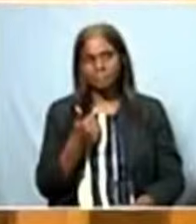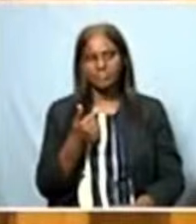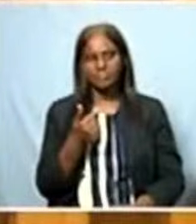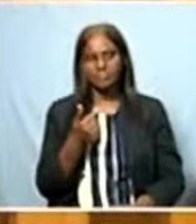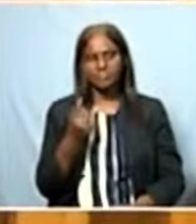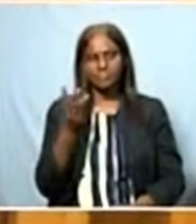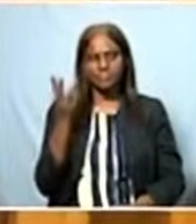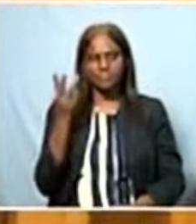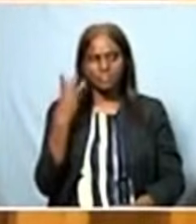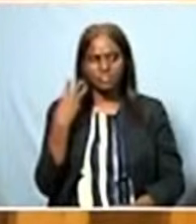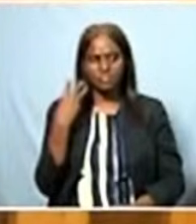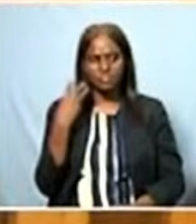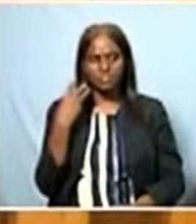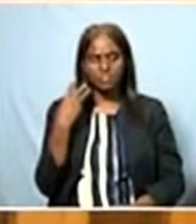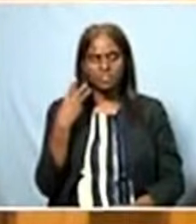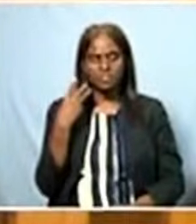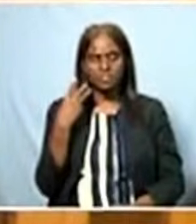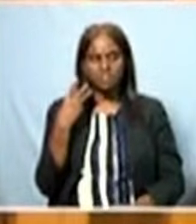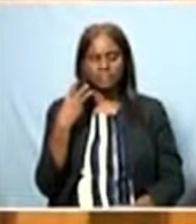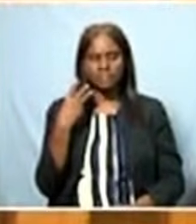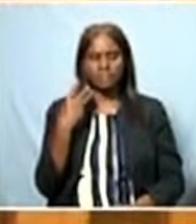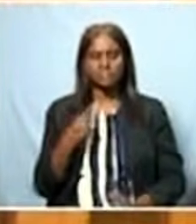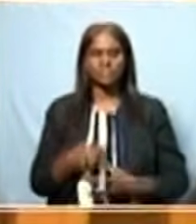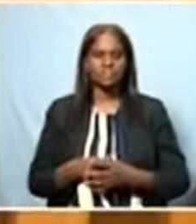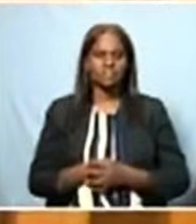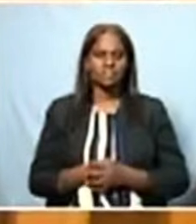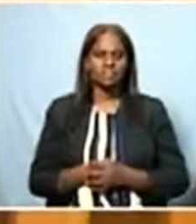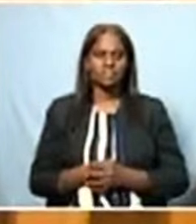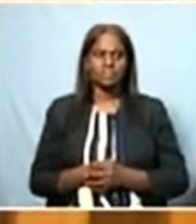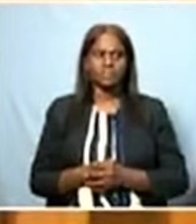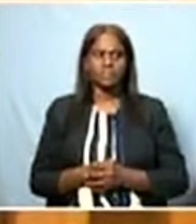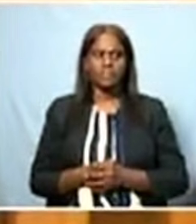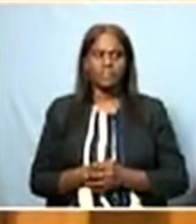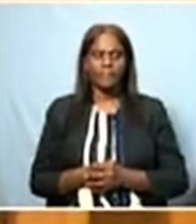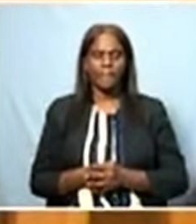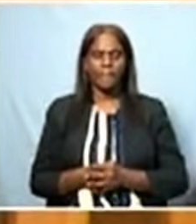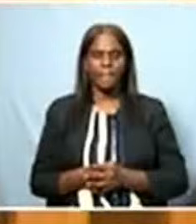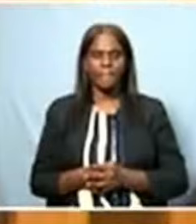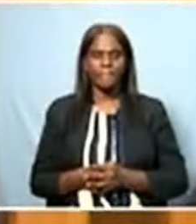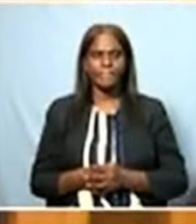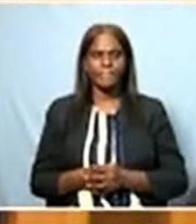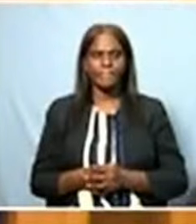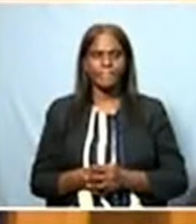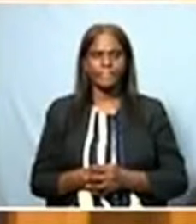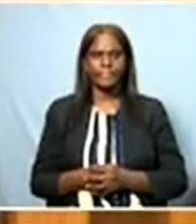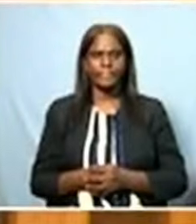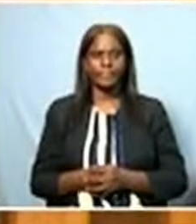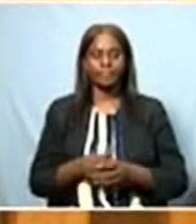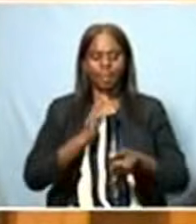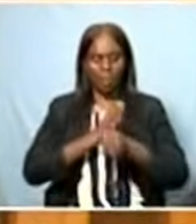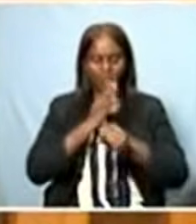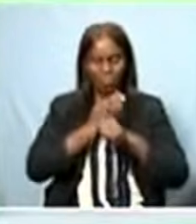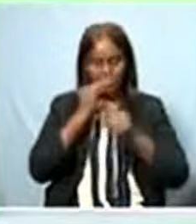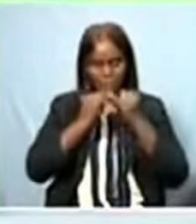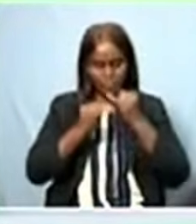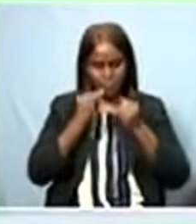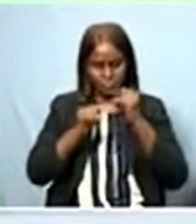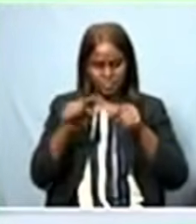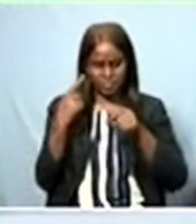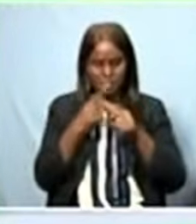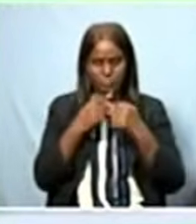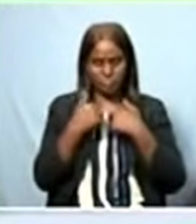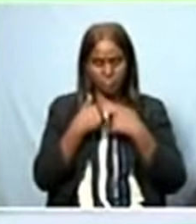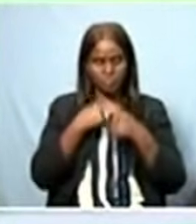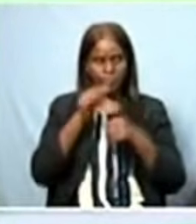of Parliament are given an opportunity to ask Her Honor the Vice President questions without notice. Thereafter, the House did consider